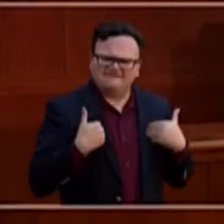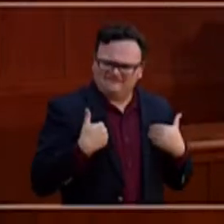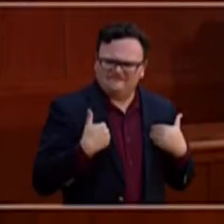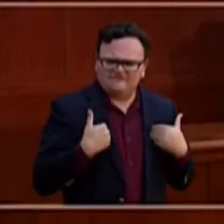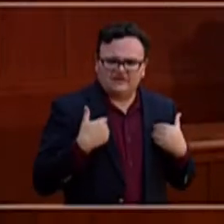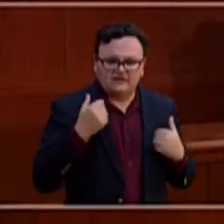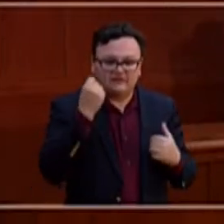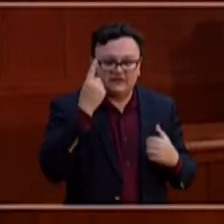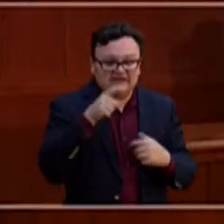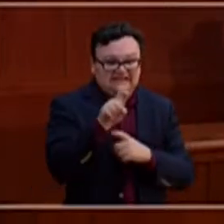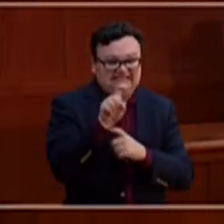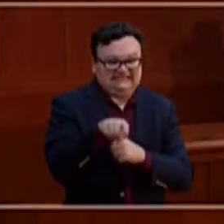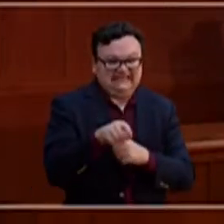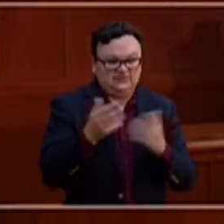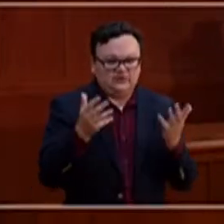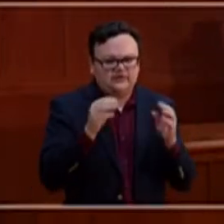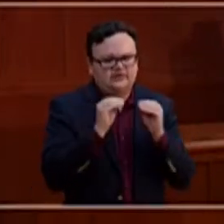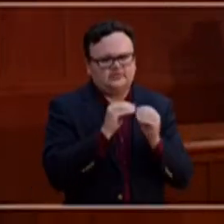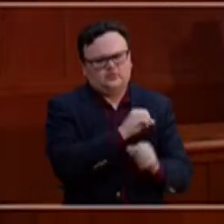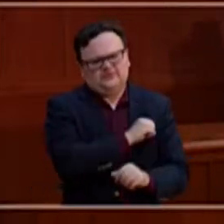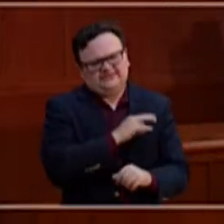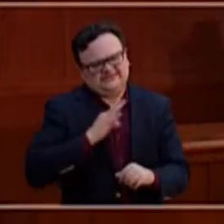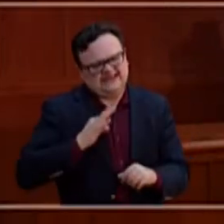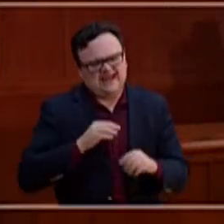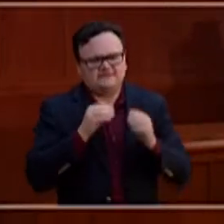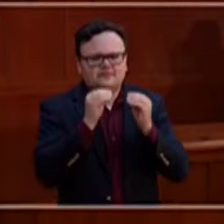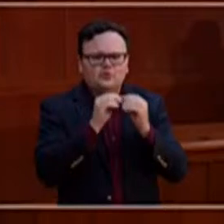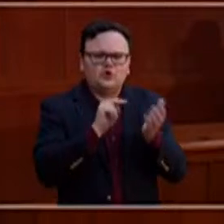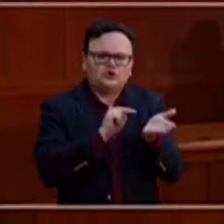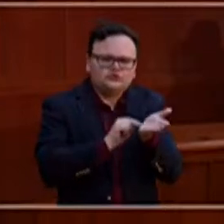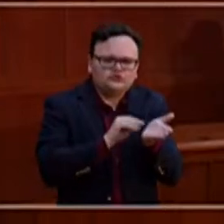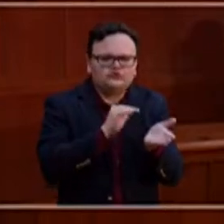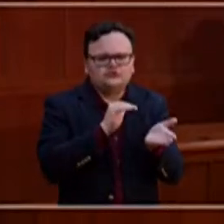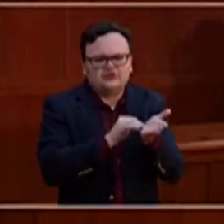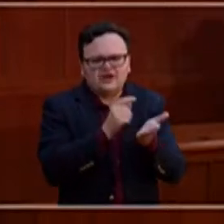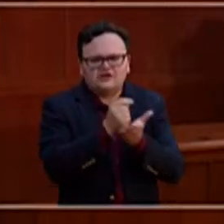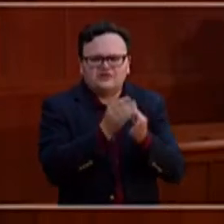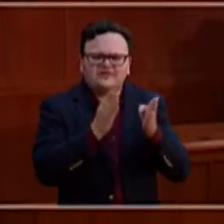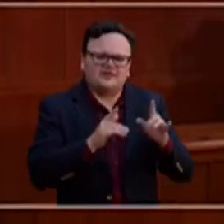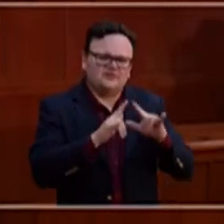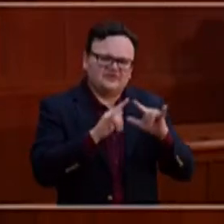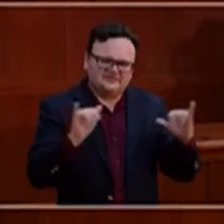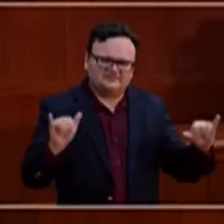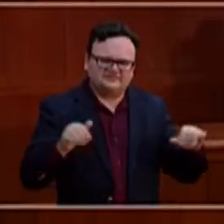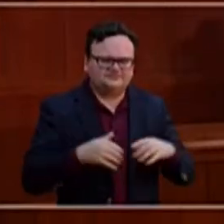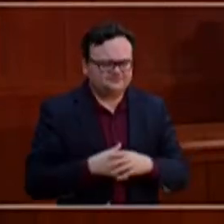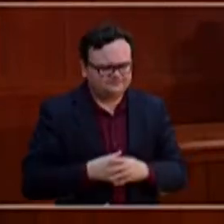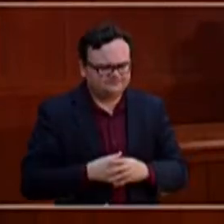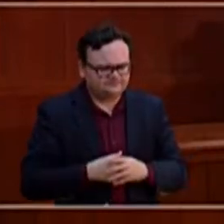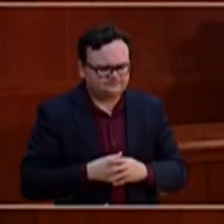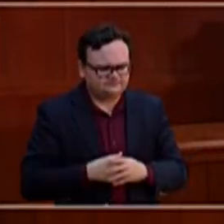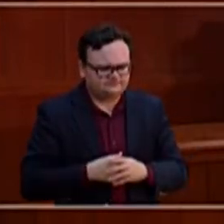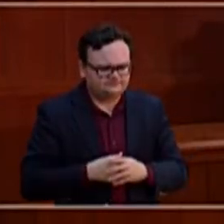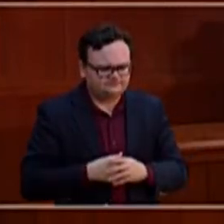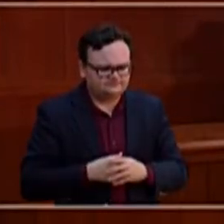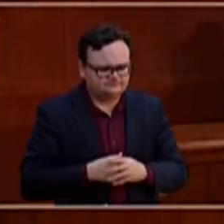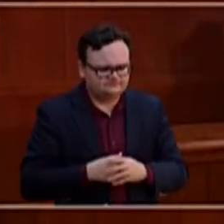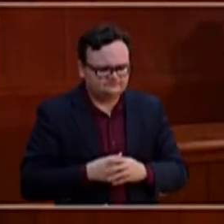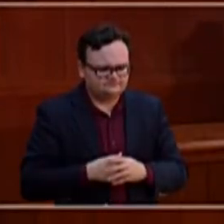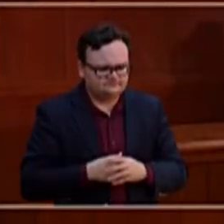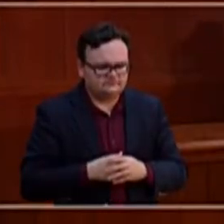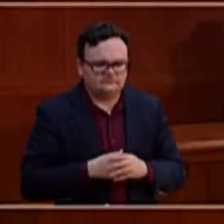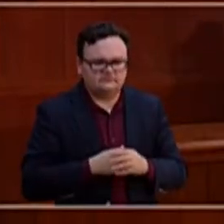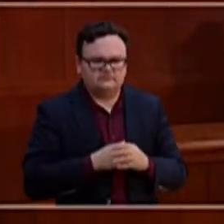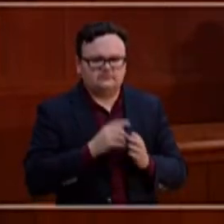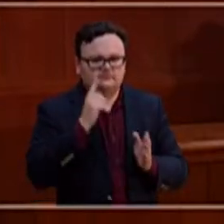we lack at this point is the staff to help do that. So when you look and see that there is, again, one ICU bed, much